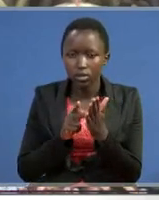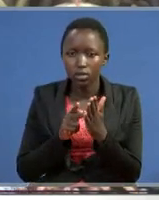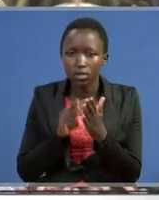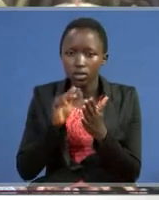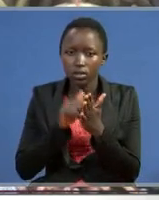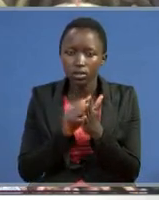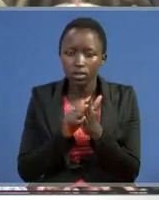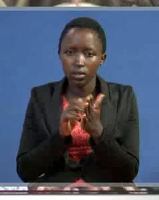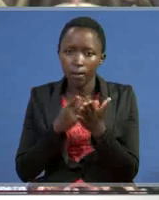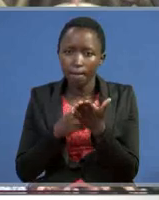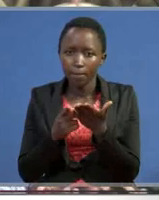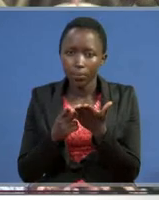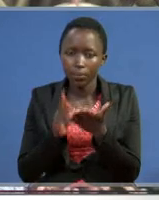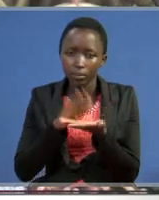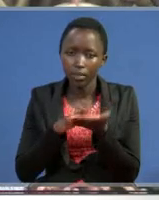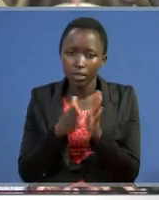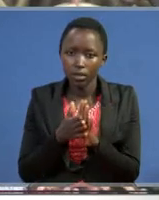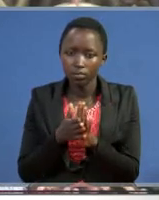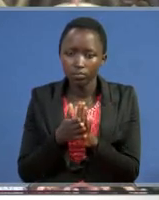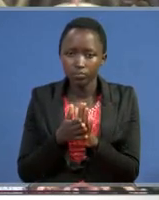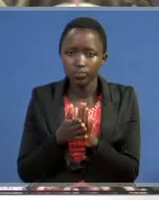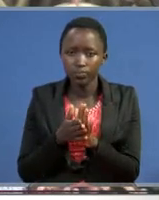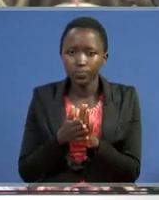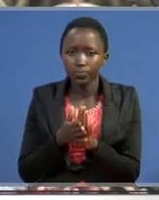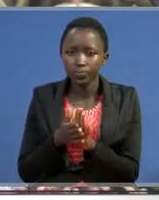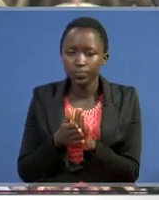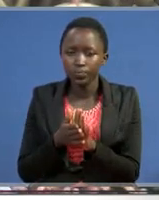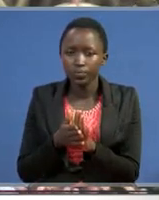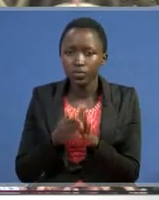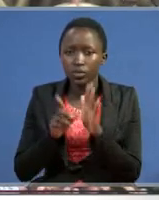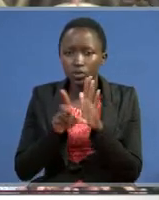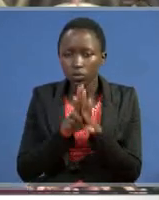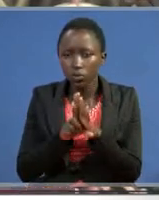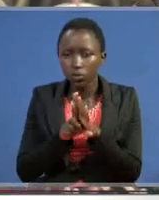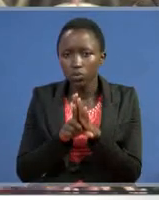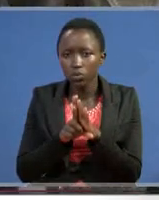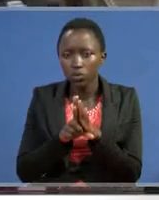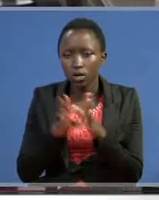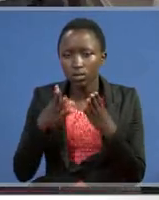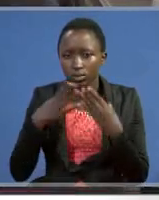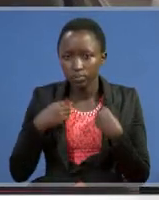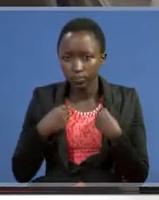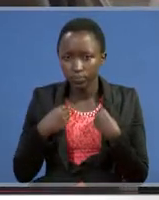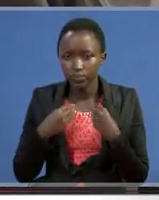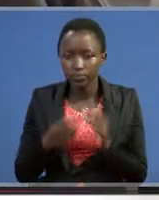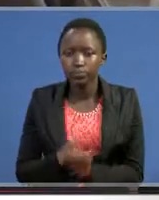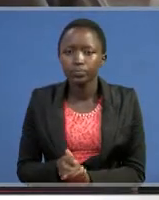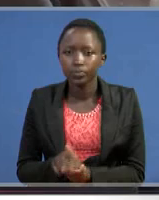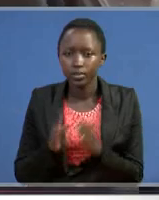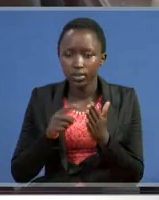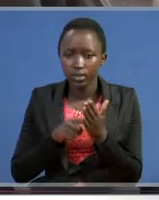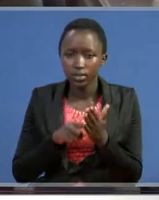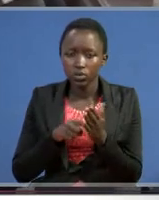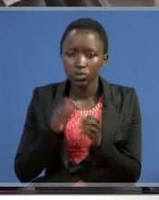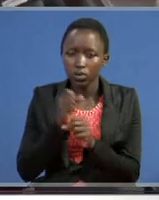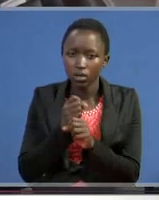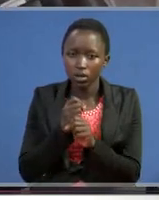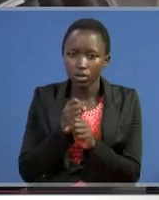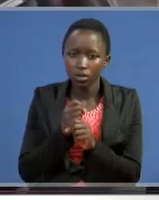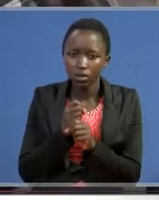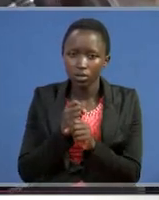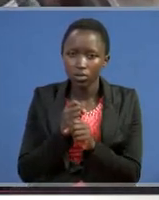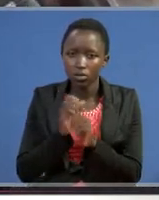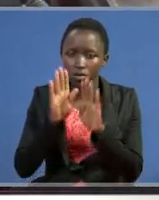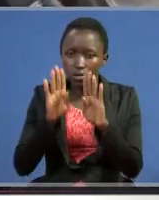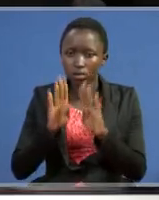dependent that we pay them becomes legislatively Lagaan if efforts have resulted in a